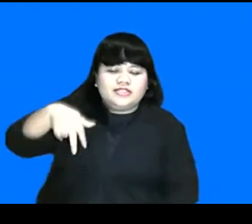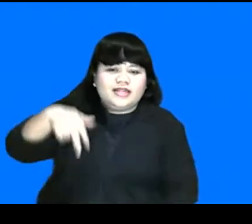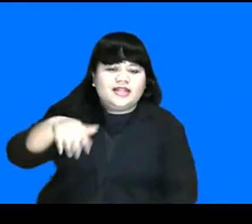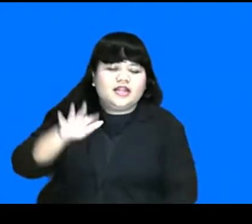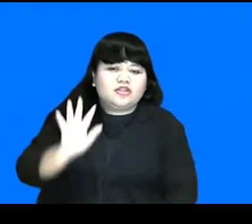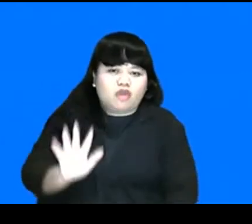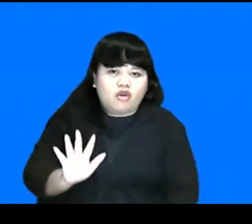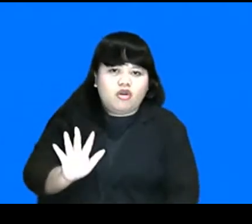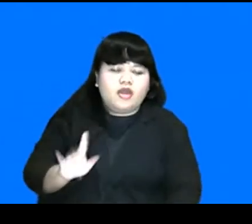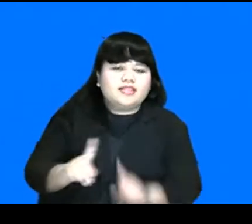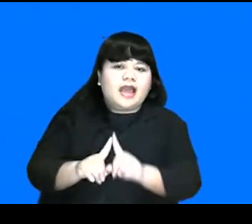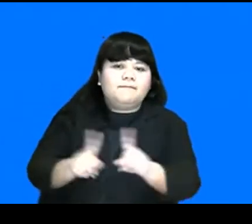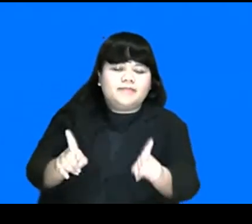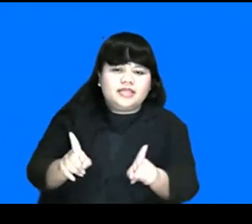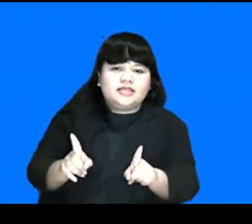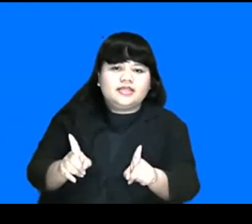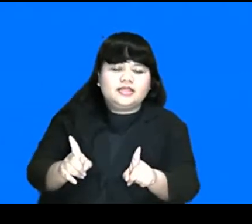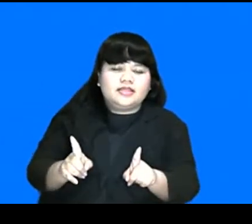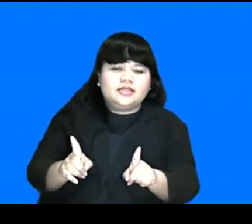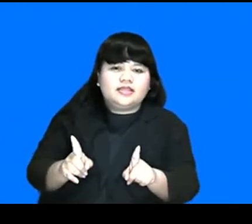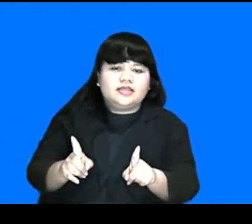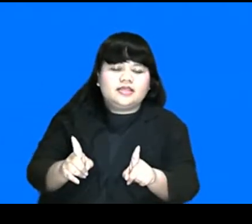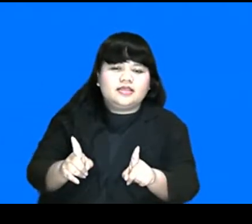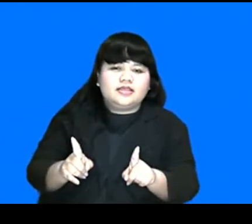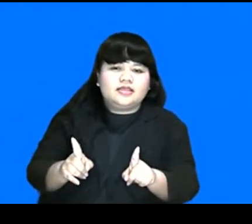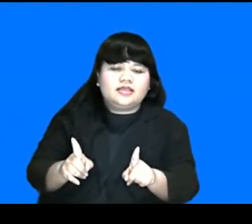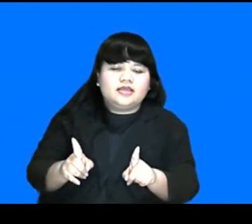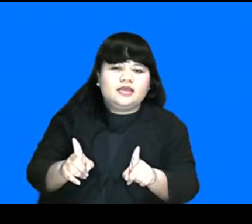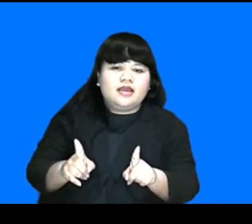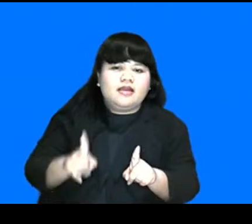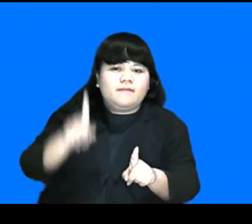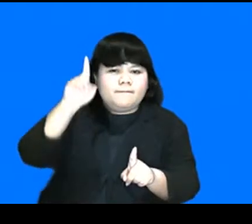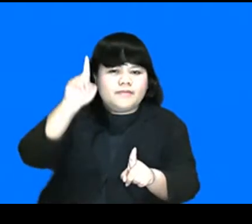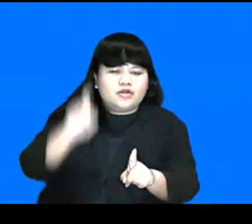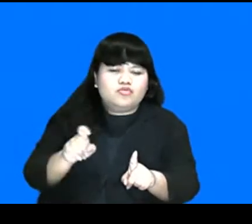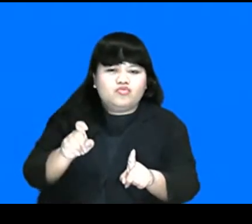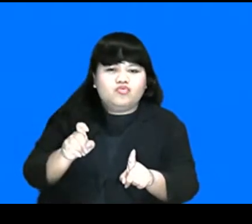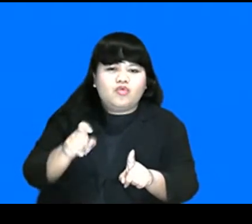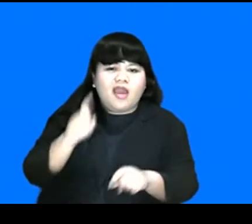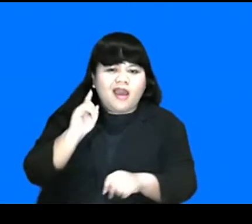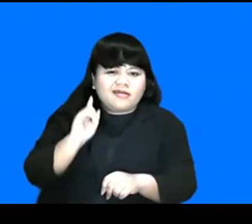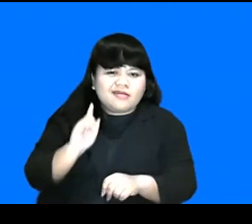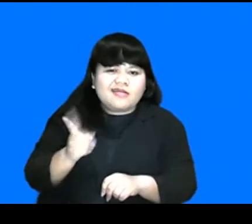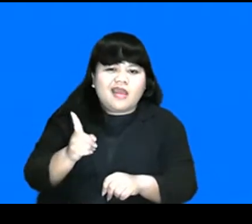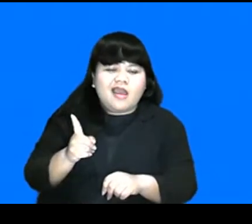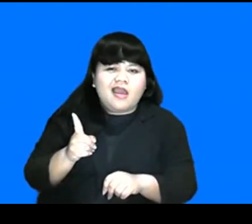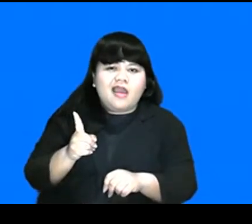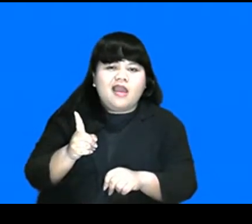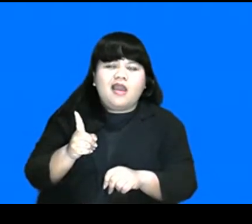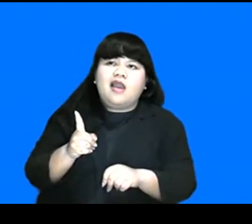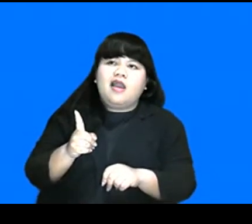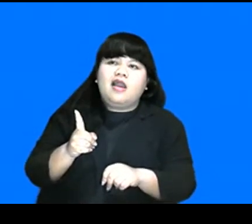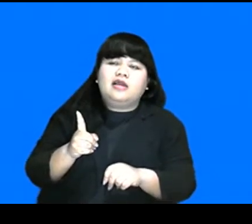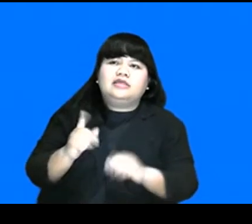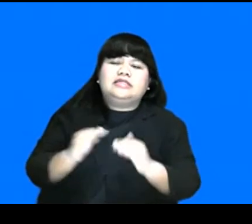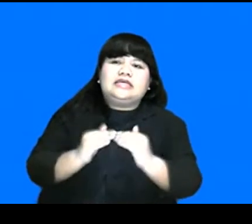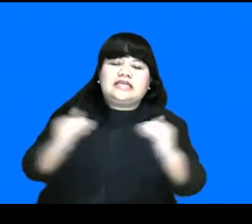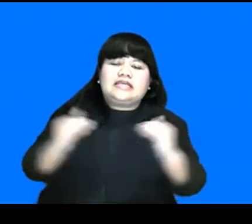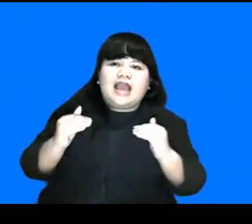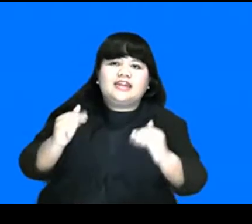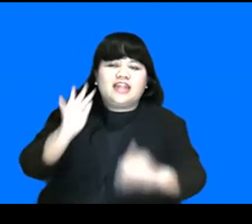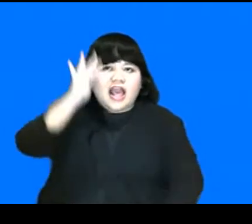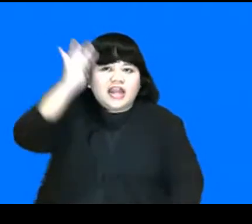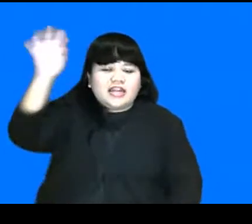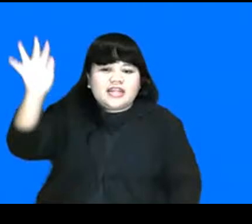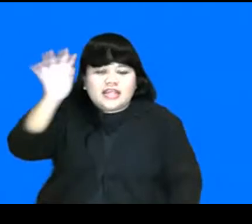furthers climate justice, furthers labor justice, education rights, health justice, and a